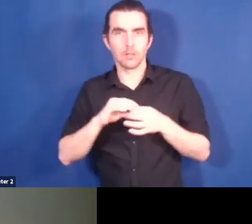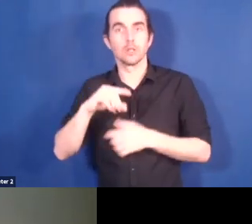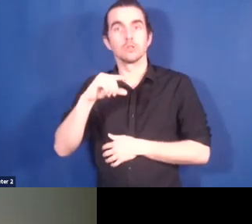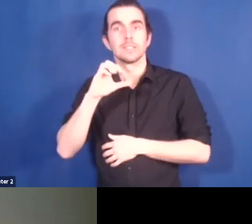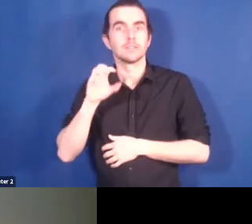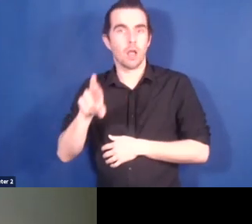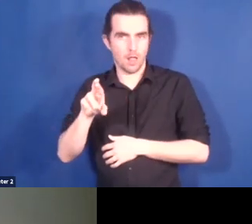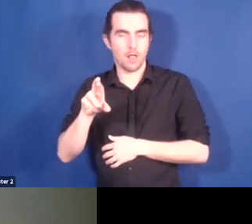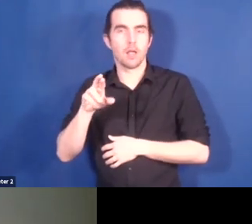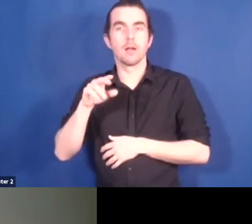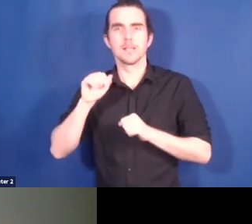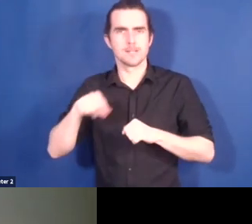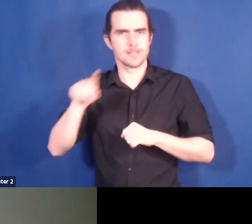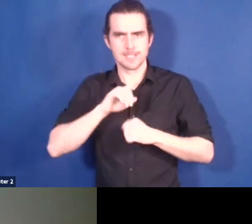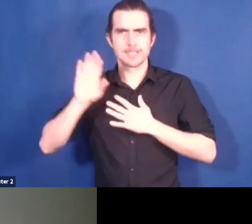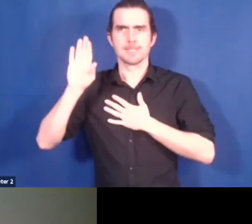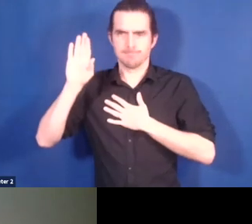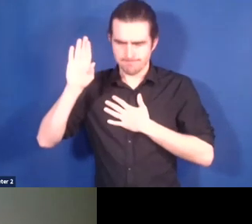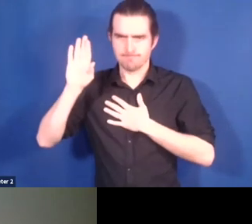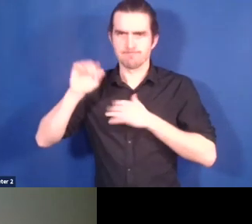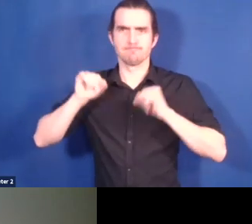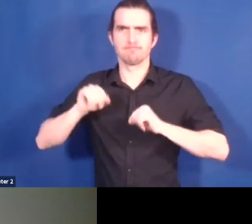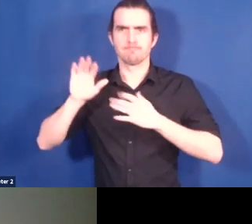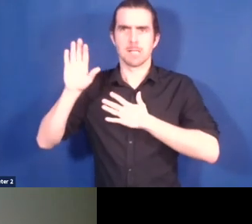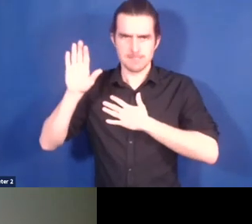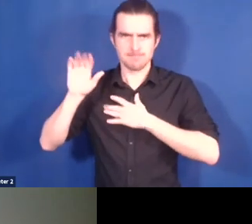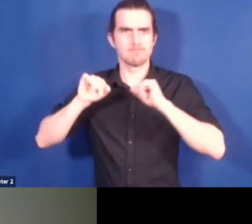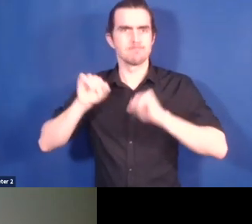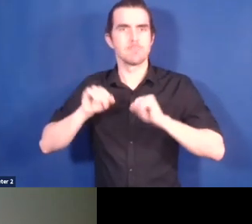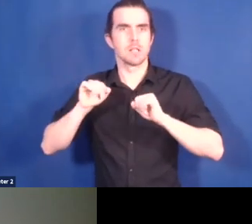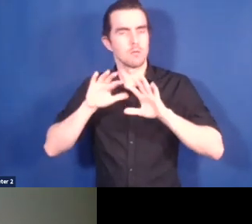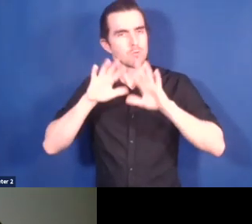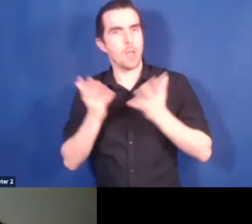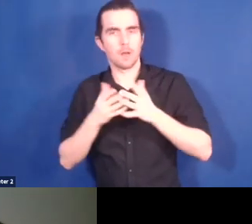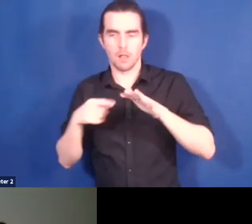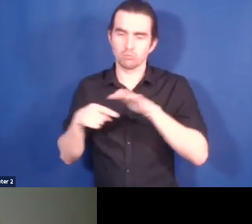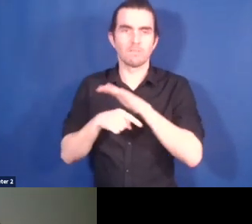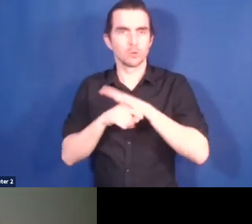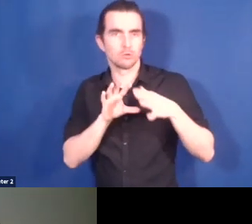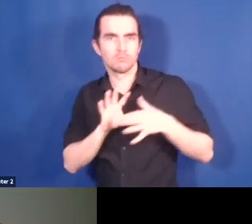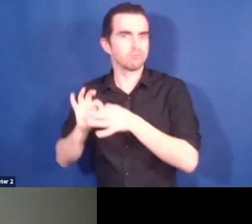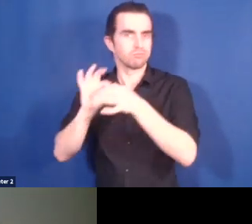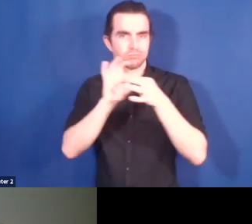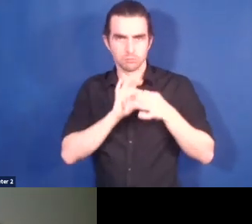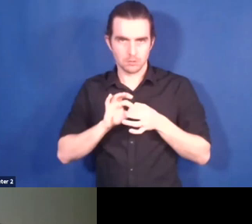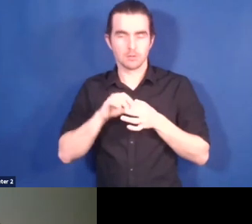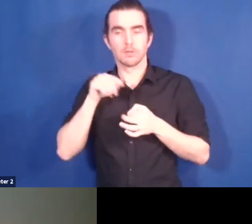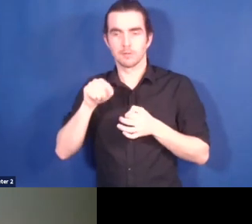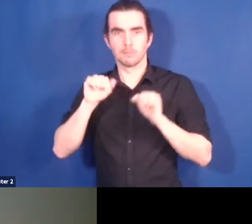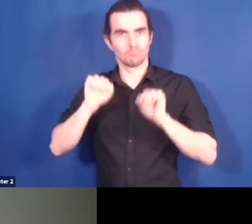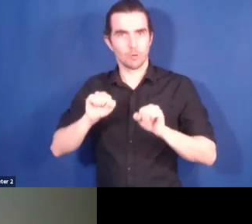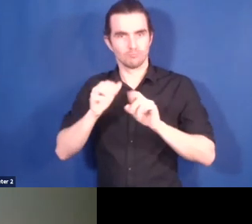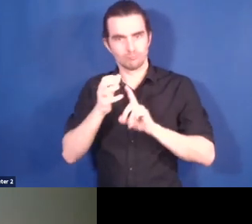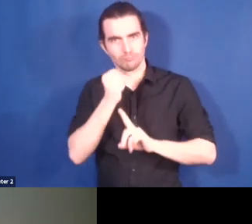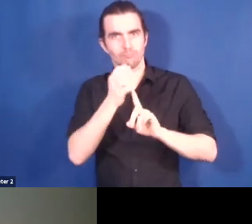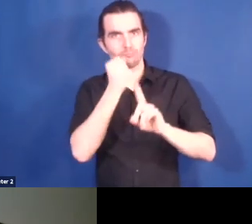pathways. So the opportunity to move from a first country of asylum to another country, a third country,